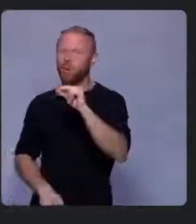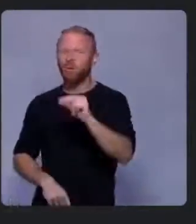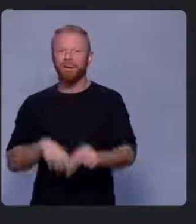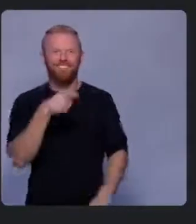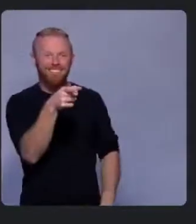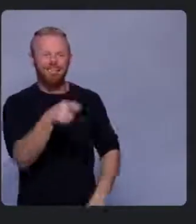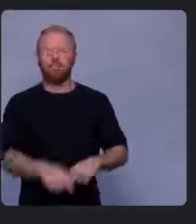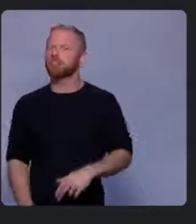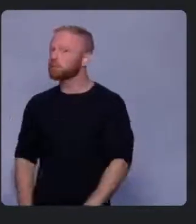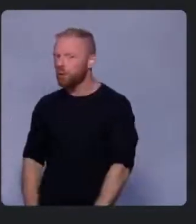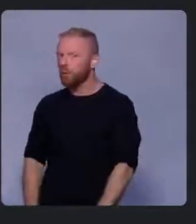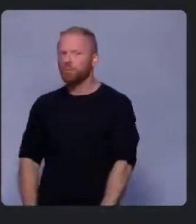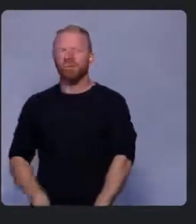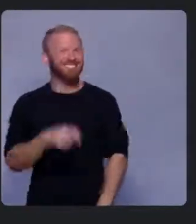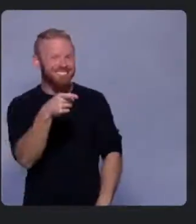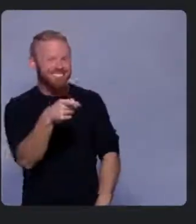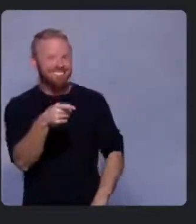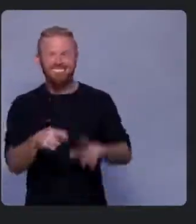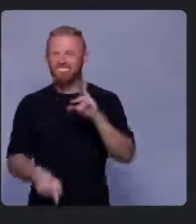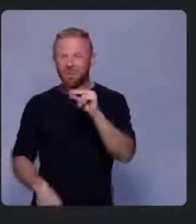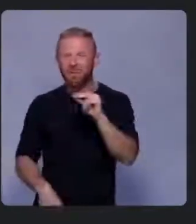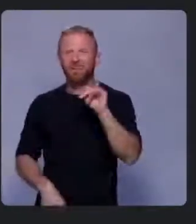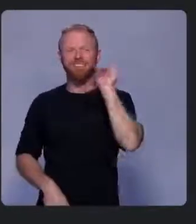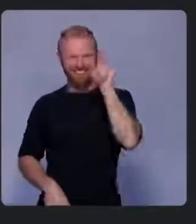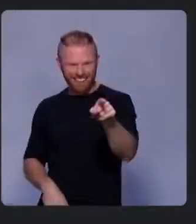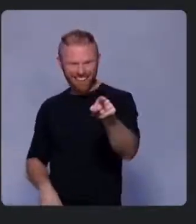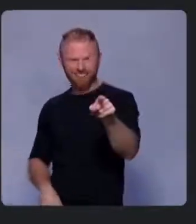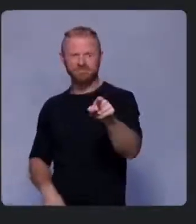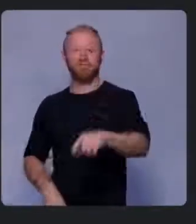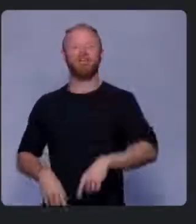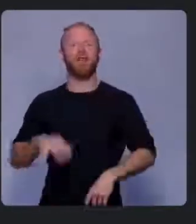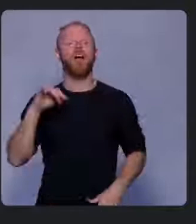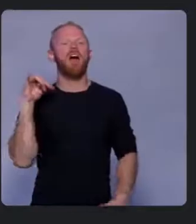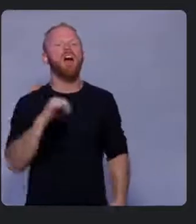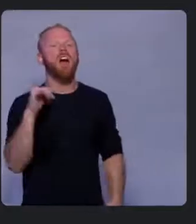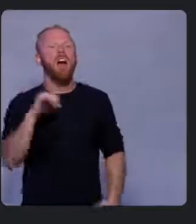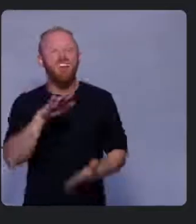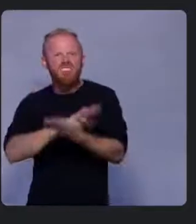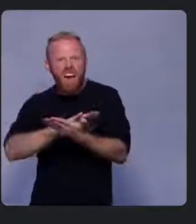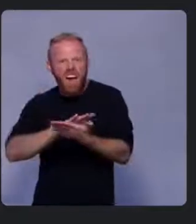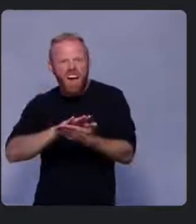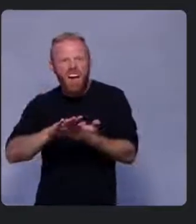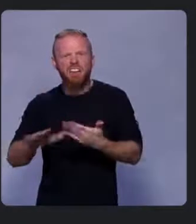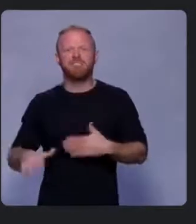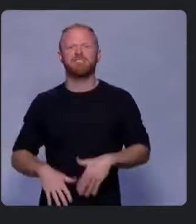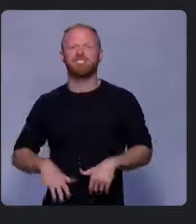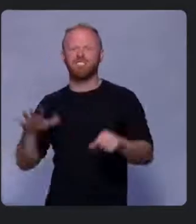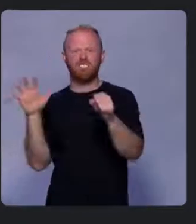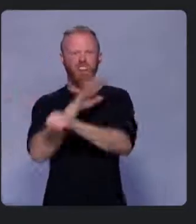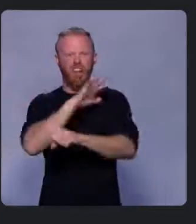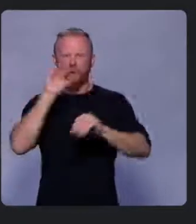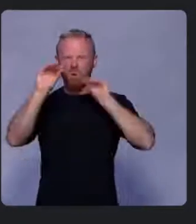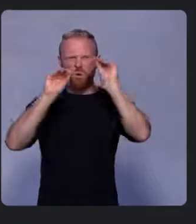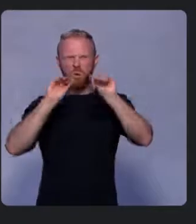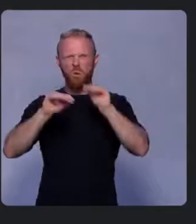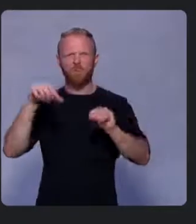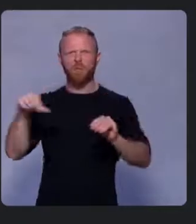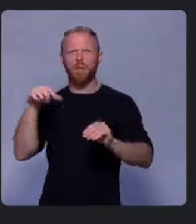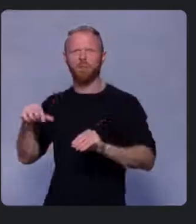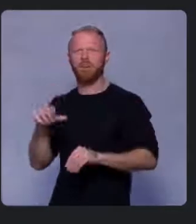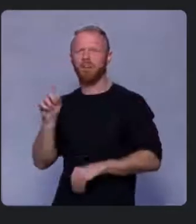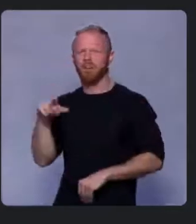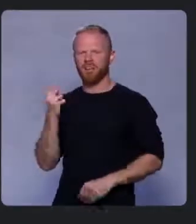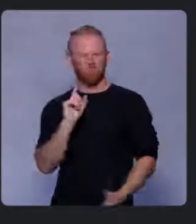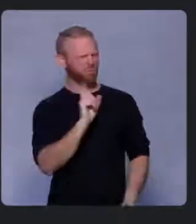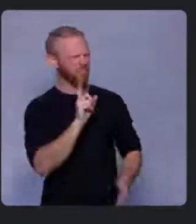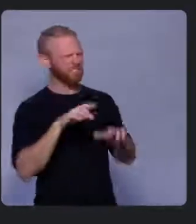cryostat? That's not a cryostat. No? This is a cryostat. Nice. In fact, this is a fully assembled quantum computer. Yeah? So where's the keyboard? Well,